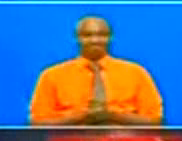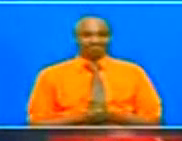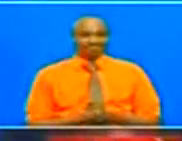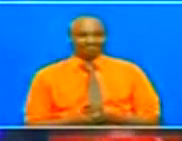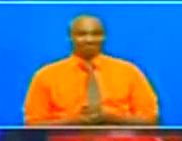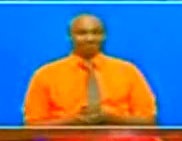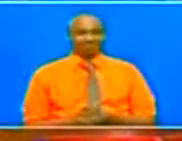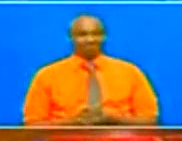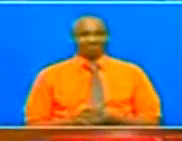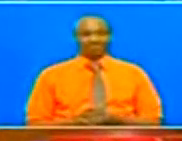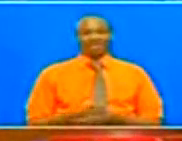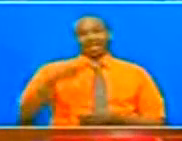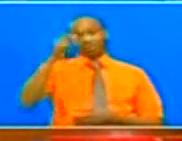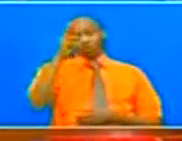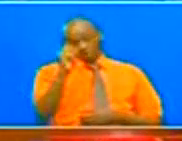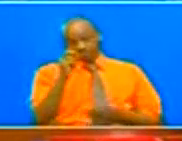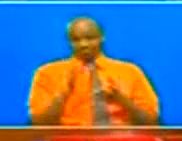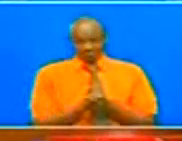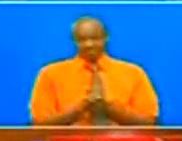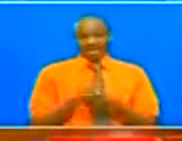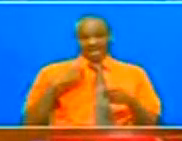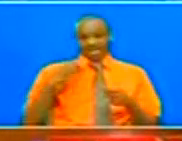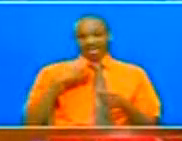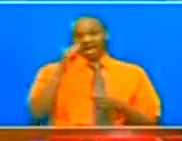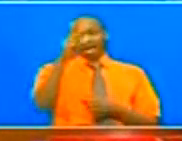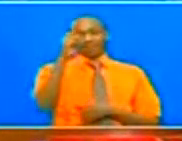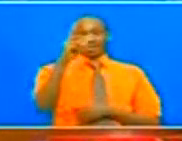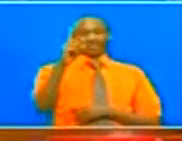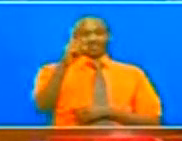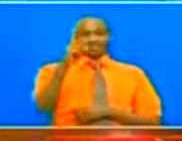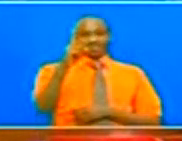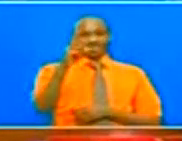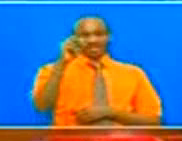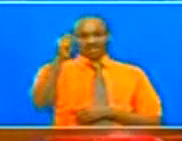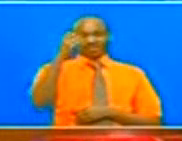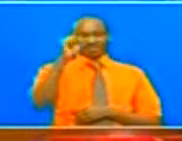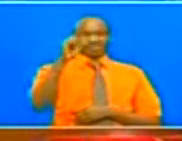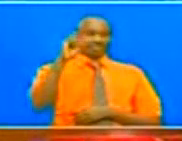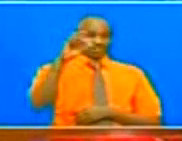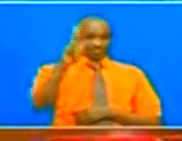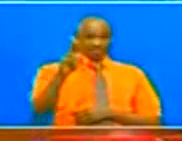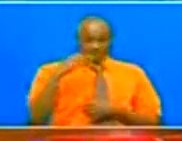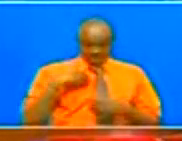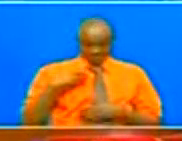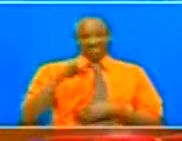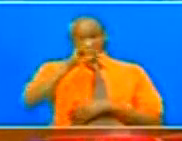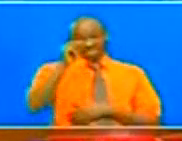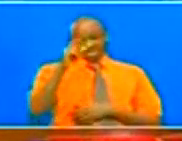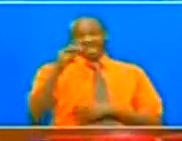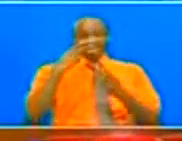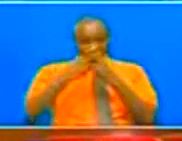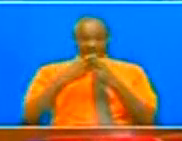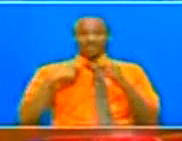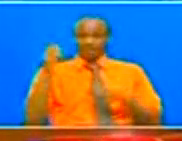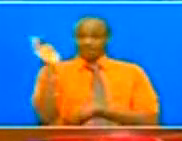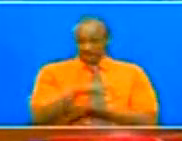At HON, Aiden Dwale, at Ahmed Nasir Law, at Koinanga Jeff. The hashtag is JKL, and I promise when we come back, I